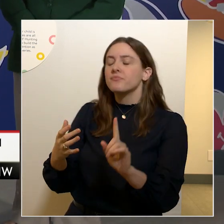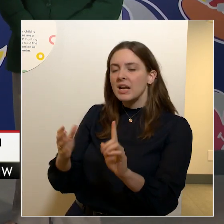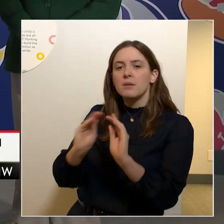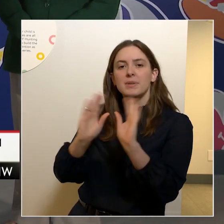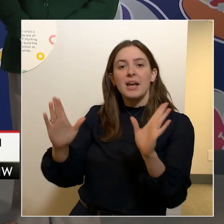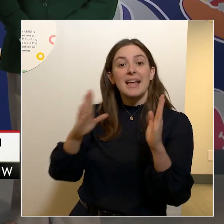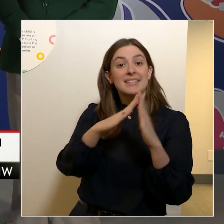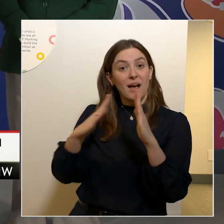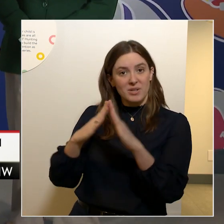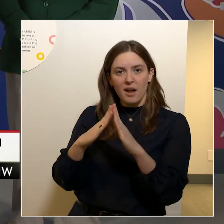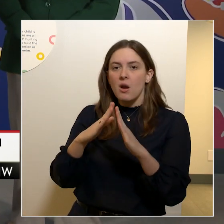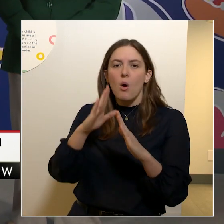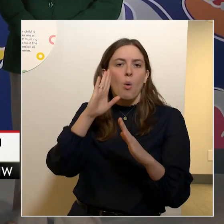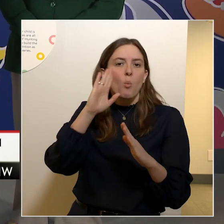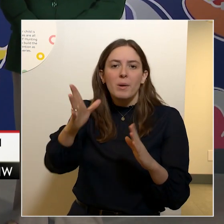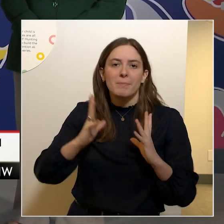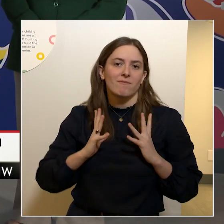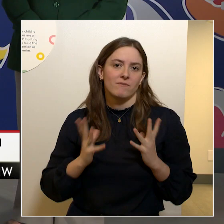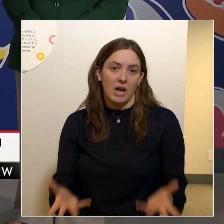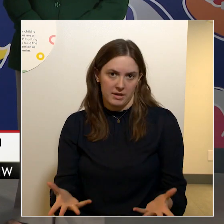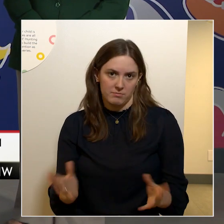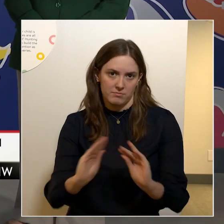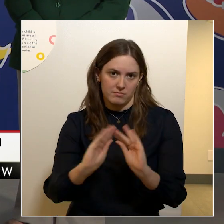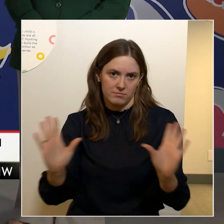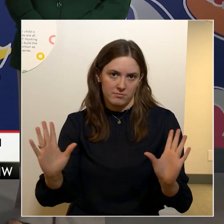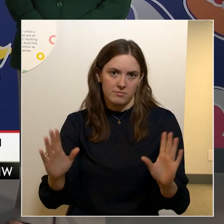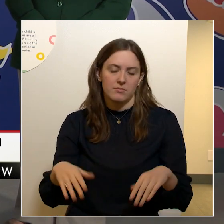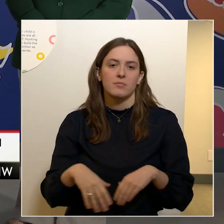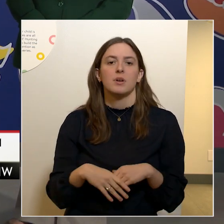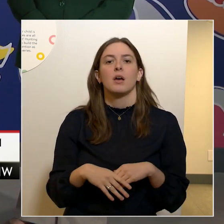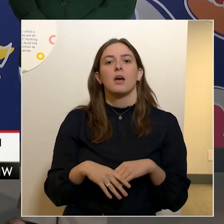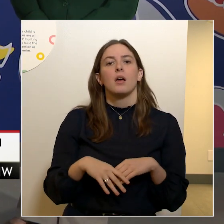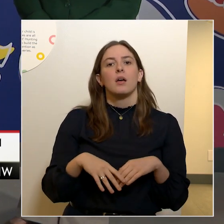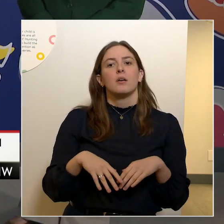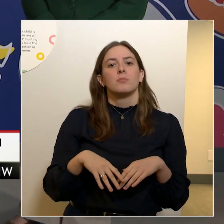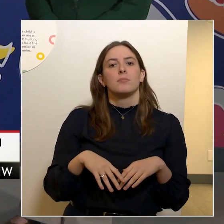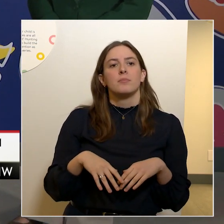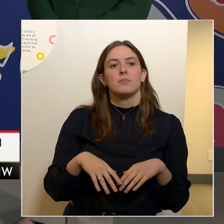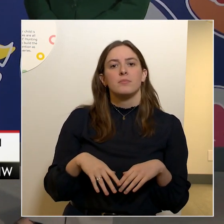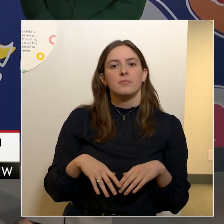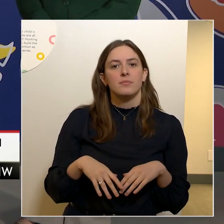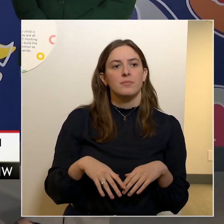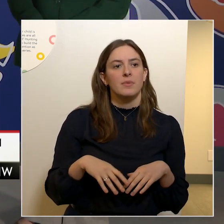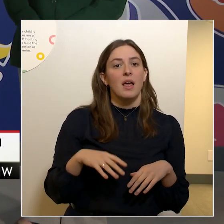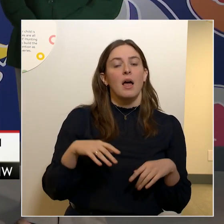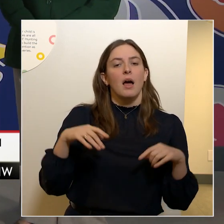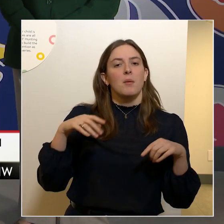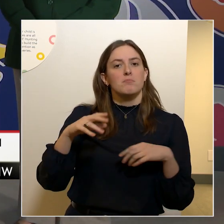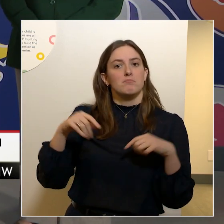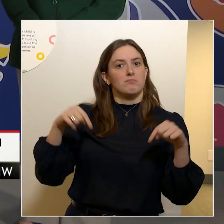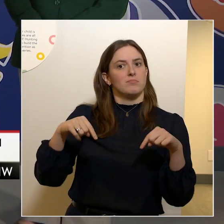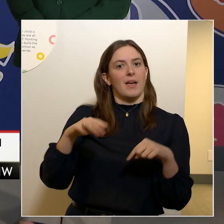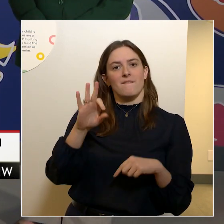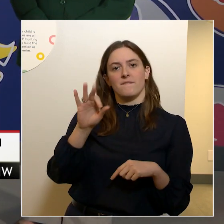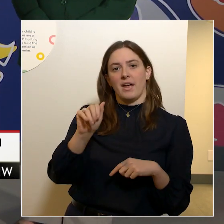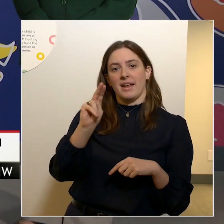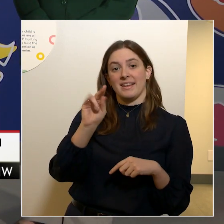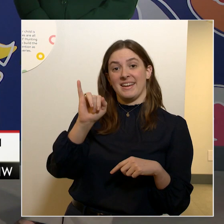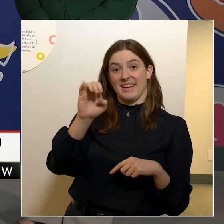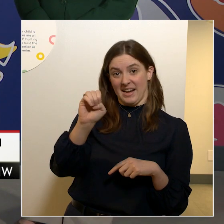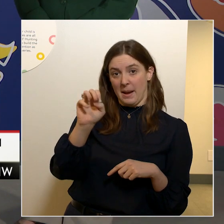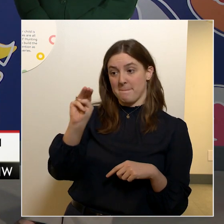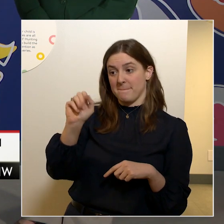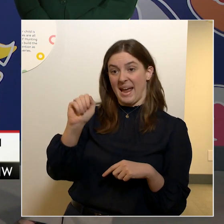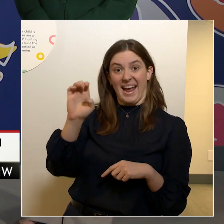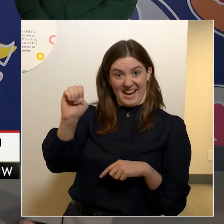make that perfectly clear. And let me just say something about Fannie Mae leaving. Fannie Mae is not leaving. And actually, Fannie